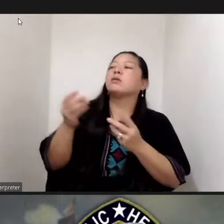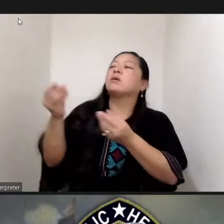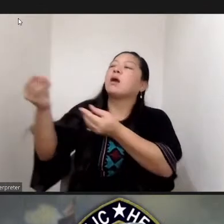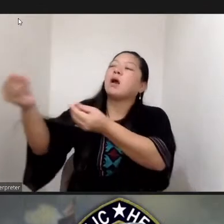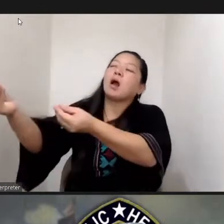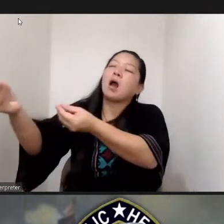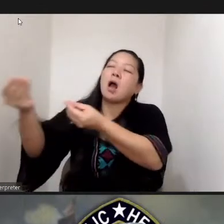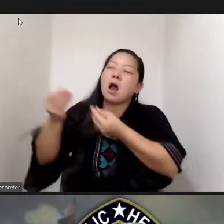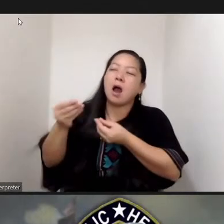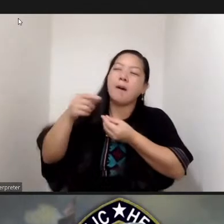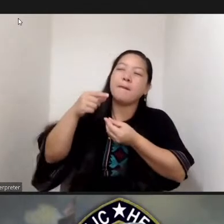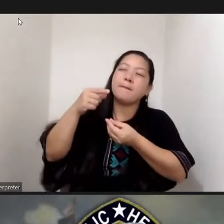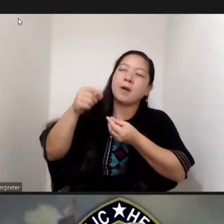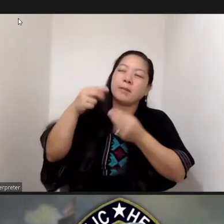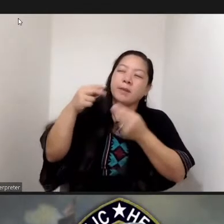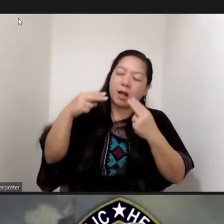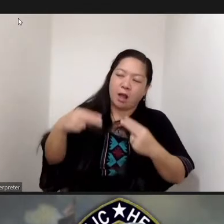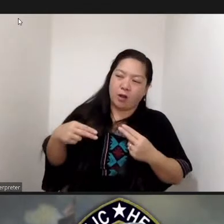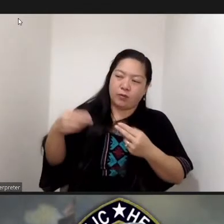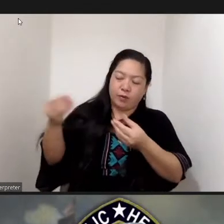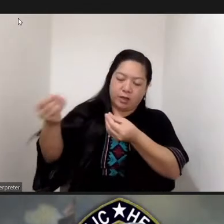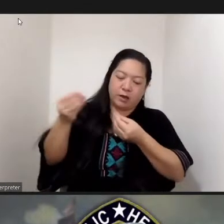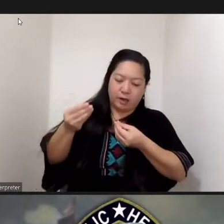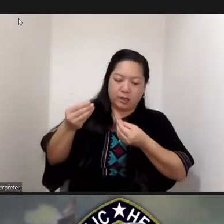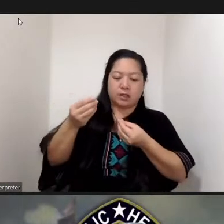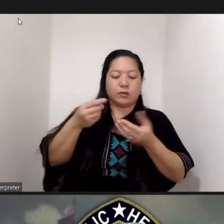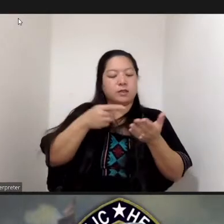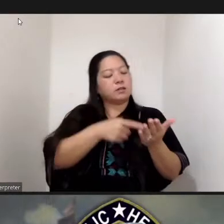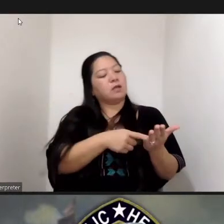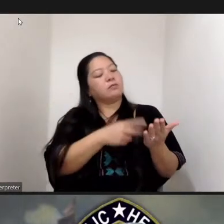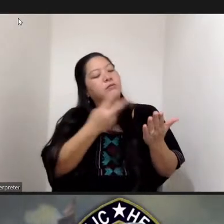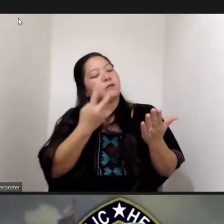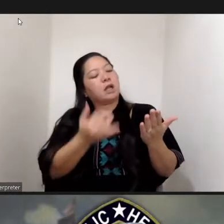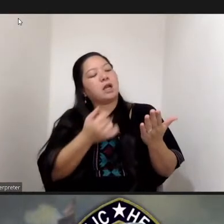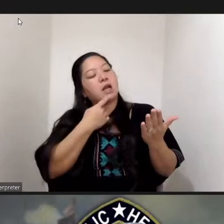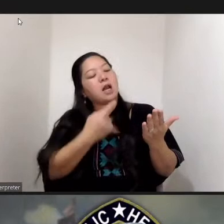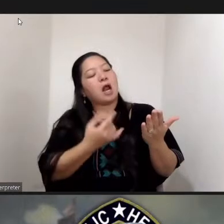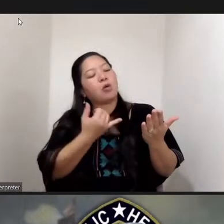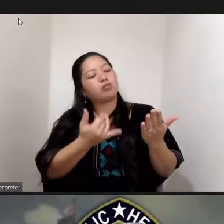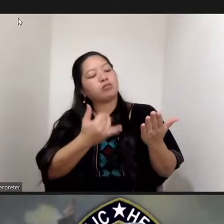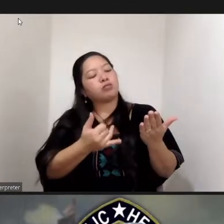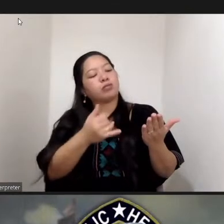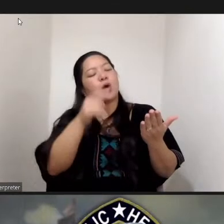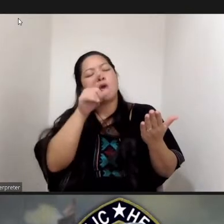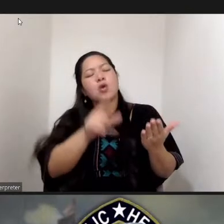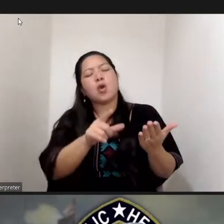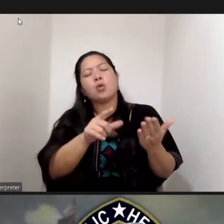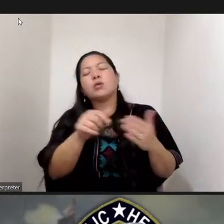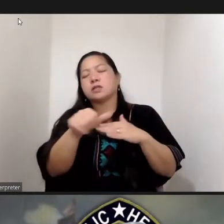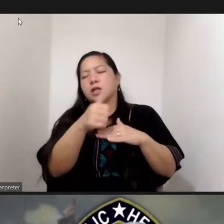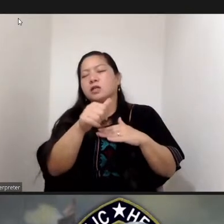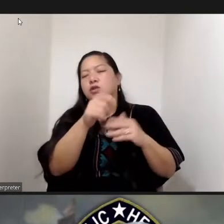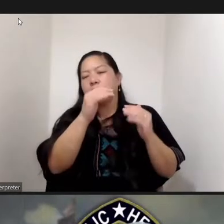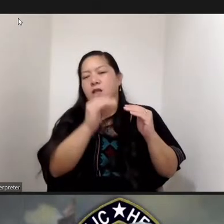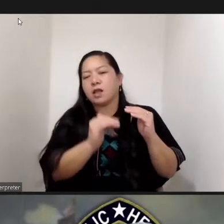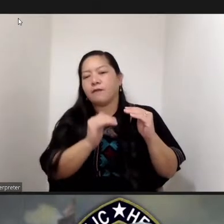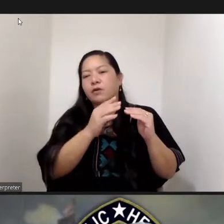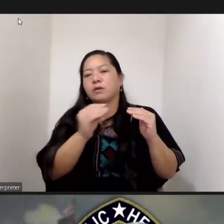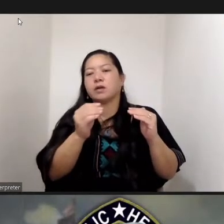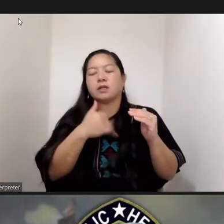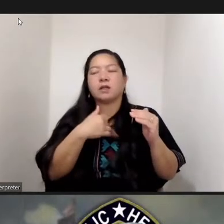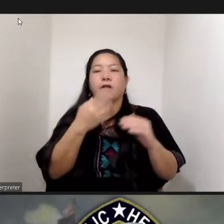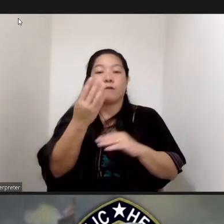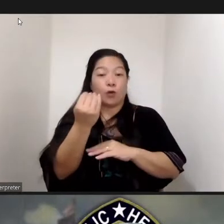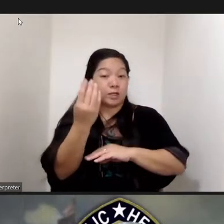we are now in a low risk level. And then from there is where 14 days after that. And the reason we do